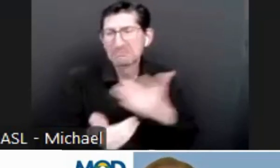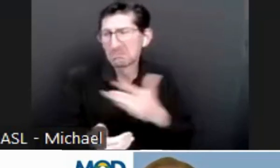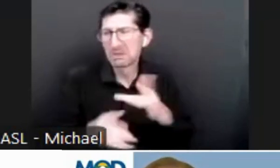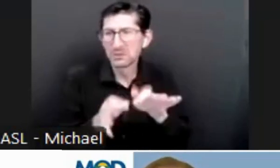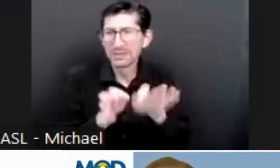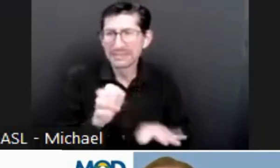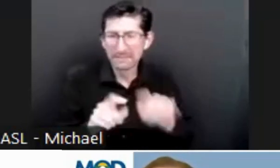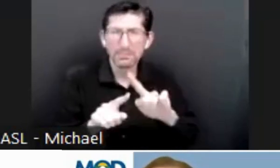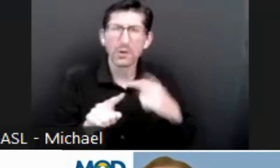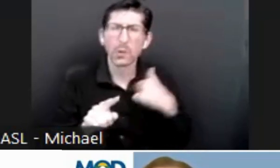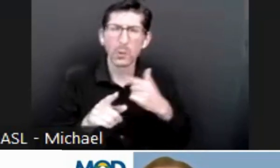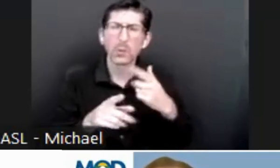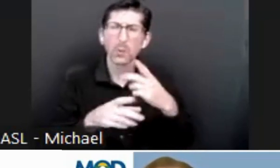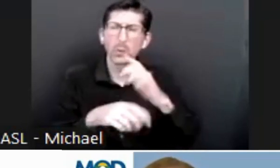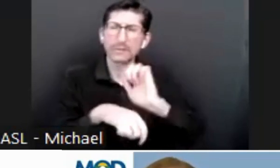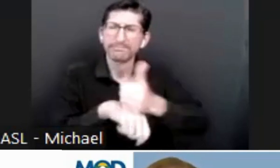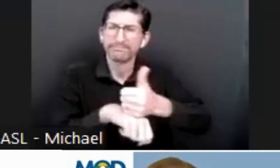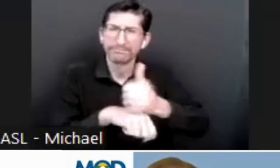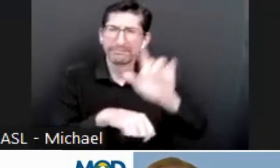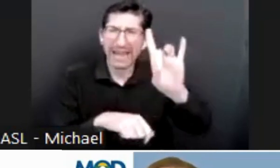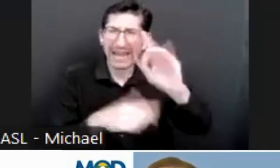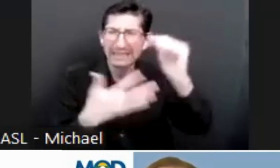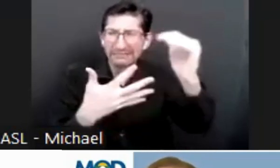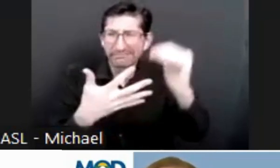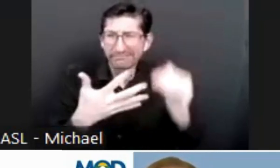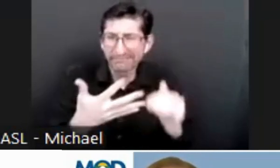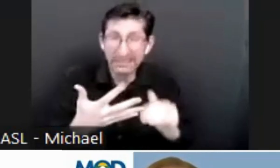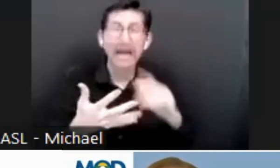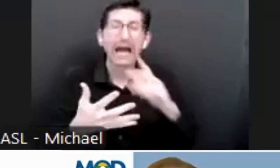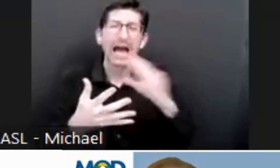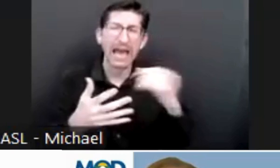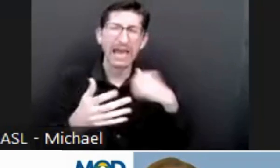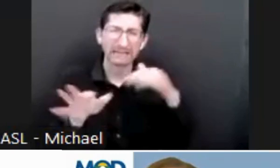8 steps so we can highlight areas where individuals sometimes get